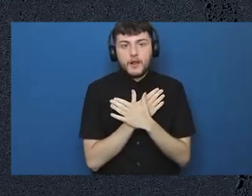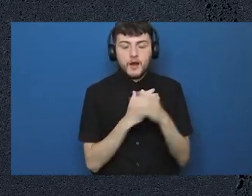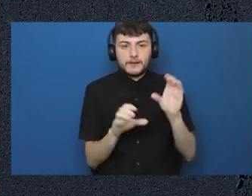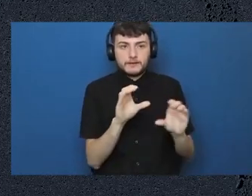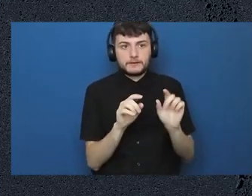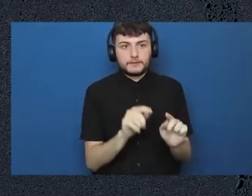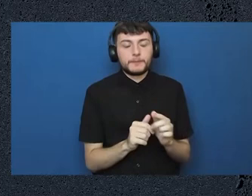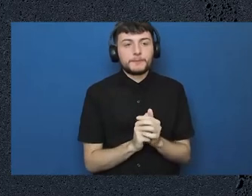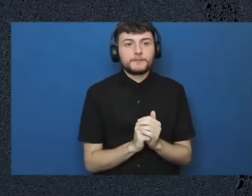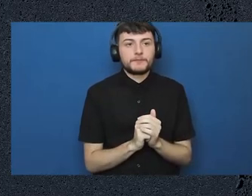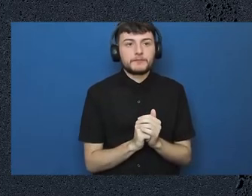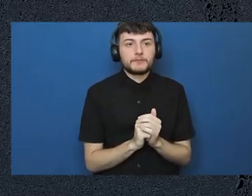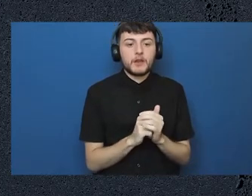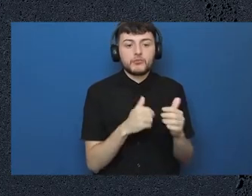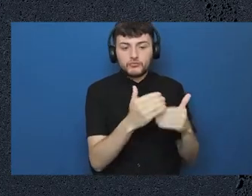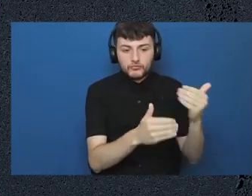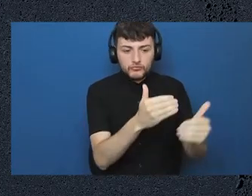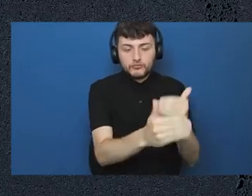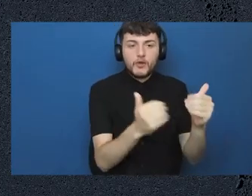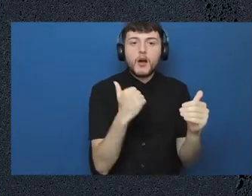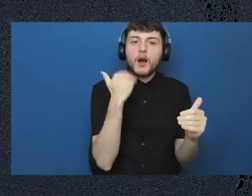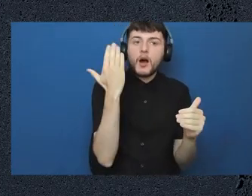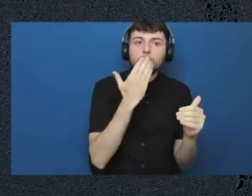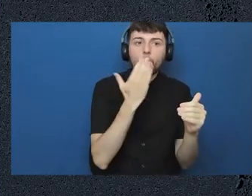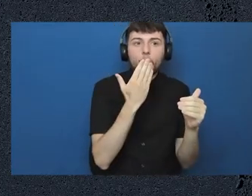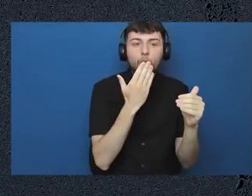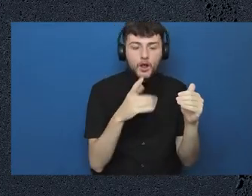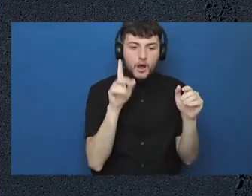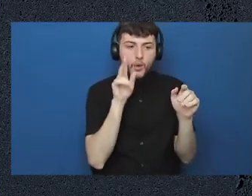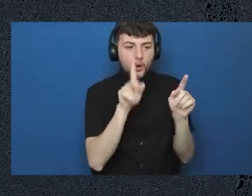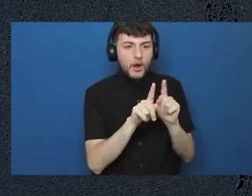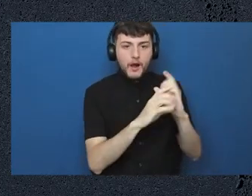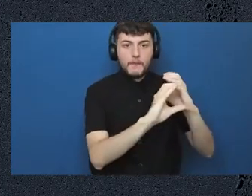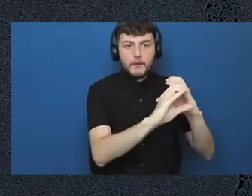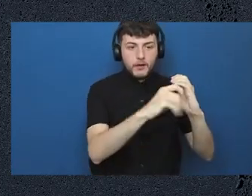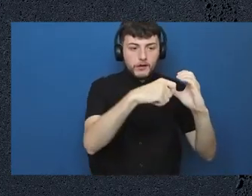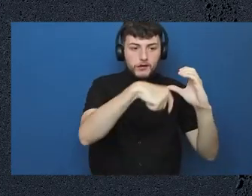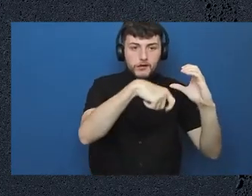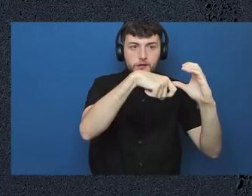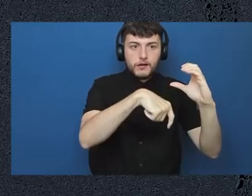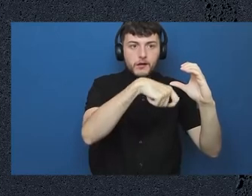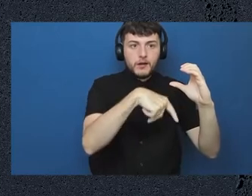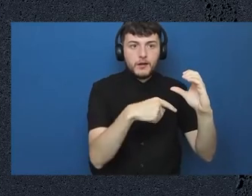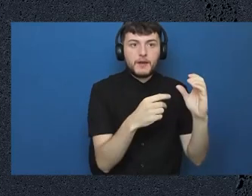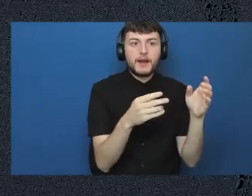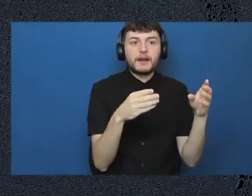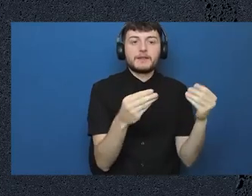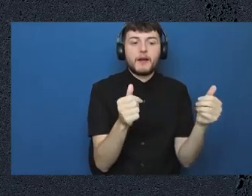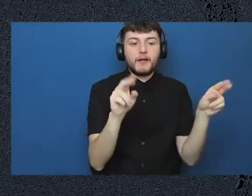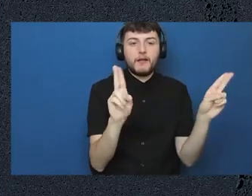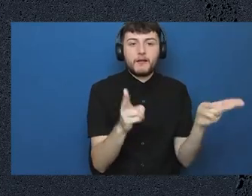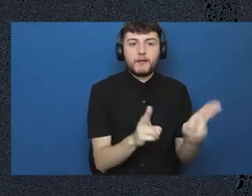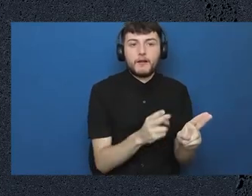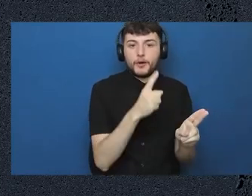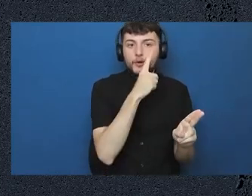and a few, there's a little bit of a hole in it, like drip, drip, drip out. Some of the girls drip out. Because when you get to high